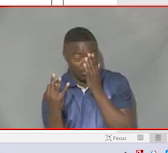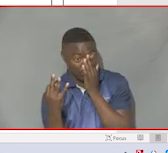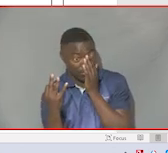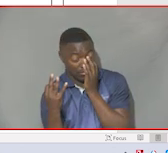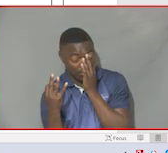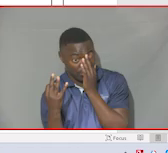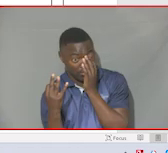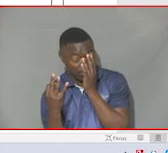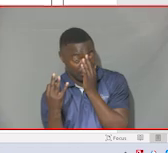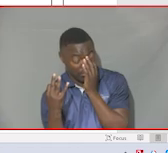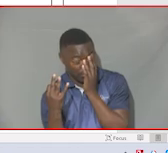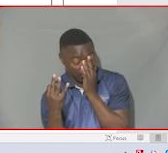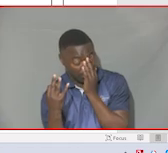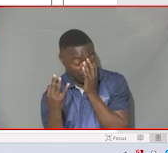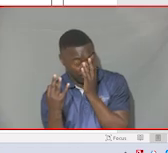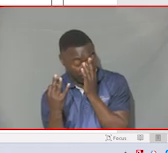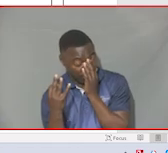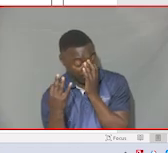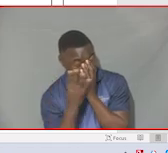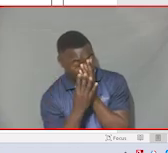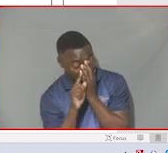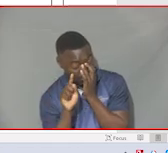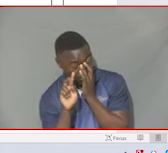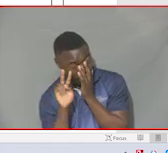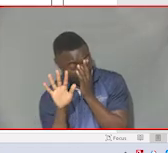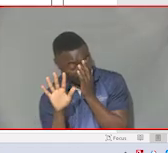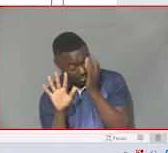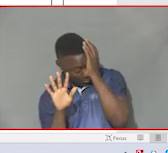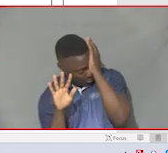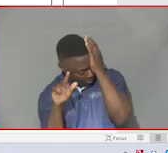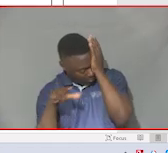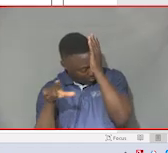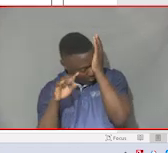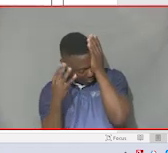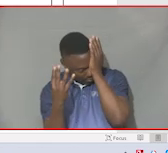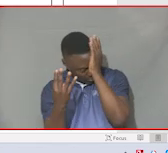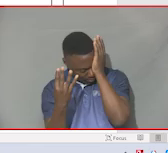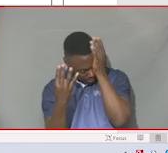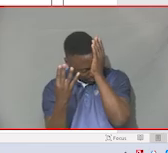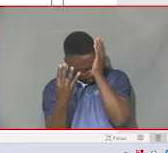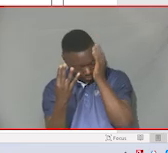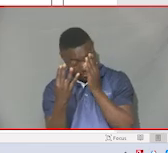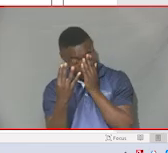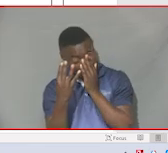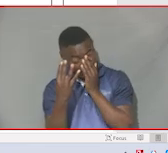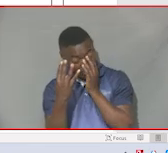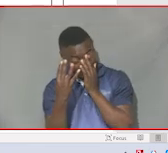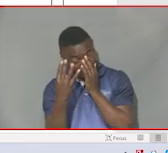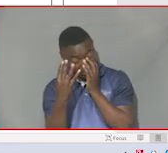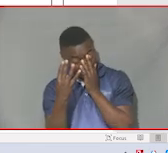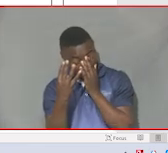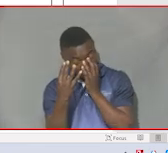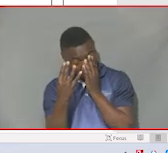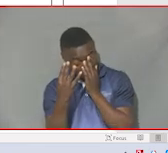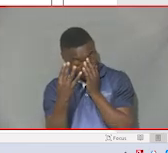There, people, there's always a 4 to 5 mark, which is a level 4 question, but the rest of the sums everyone should be